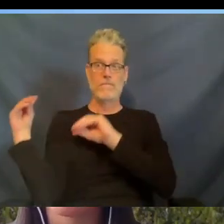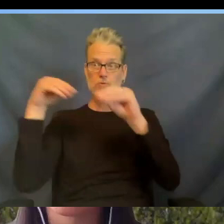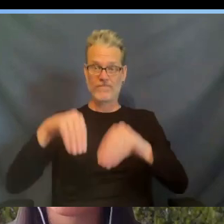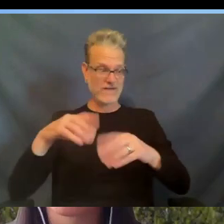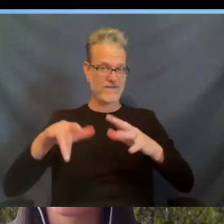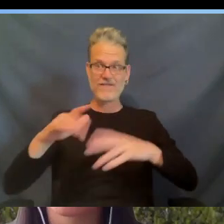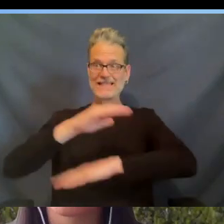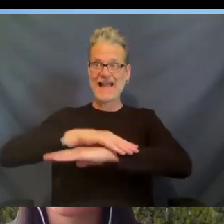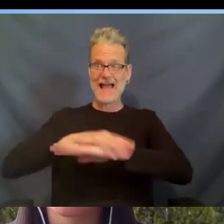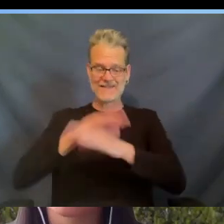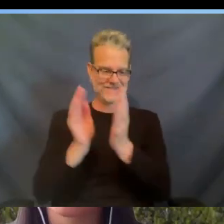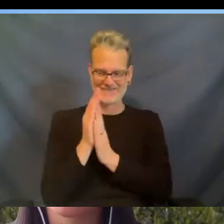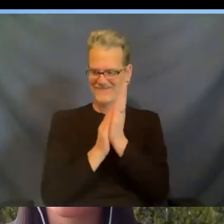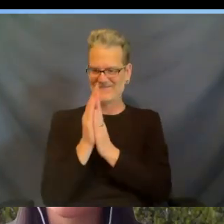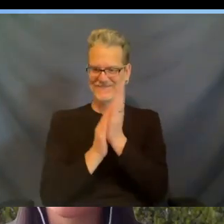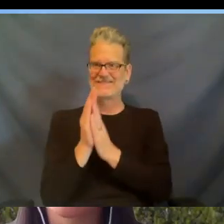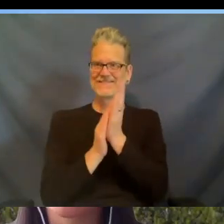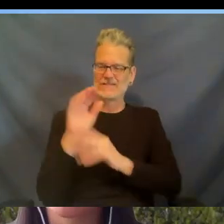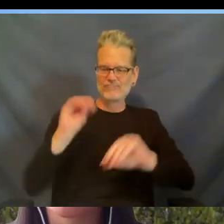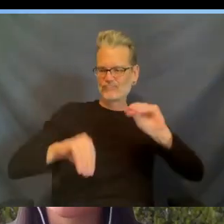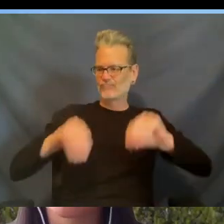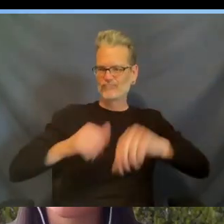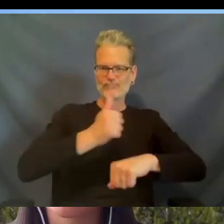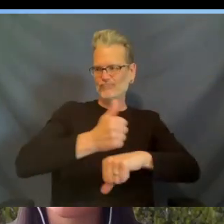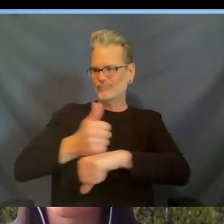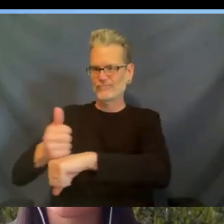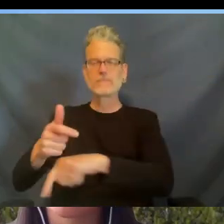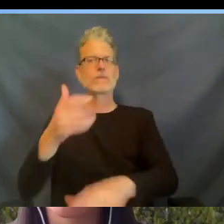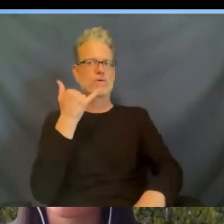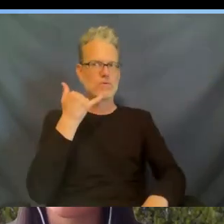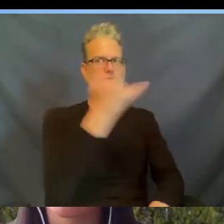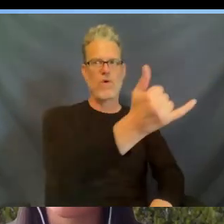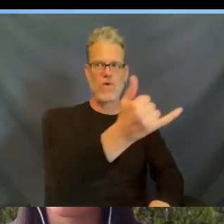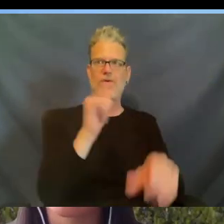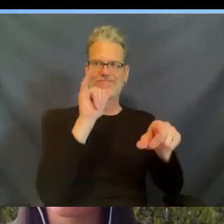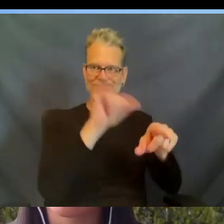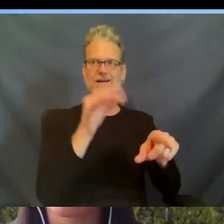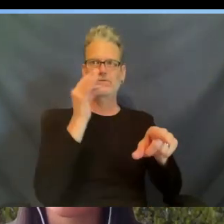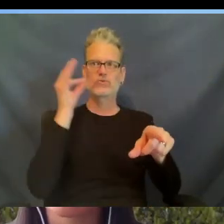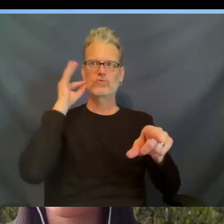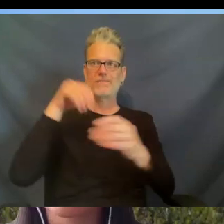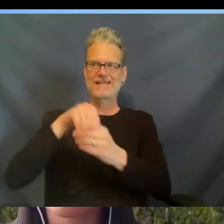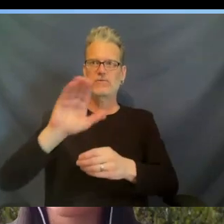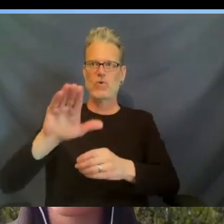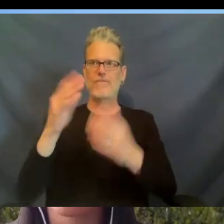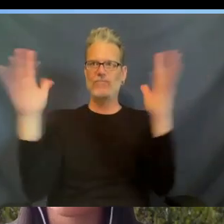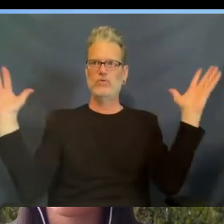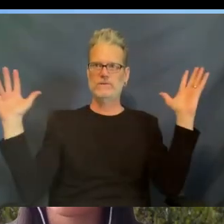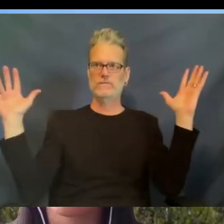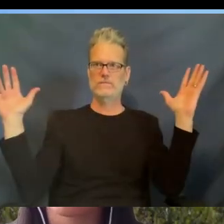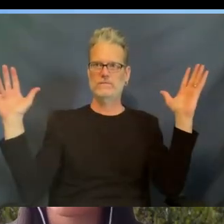reach out to the tribes who are have interests on your forest to begin it there. It doesn't have to be